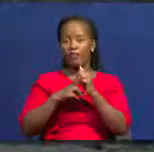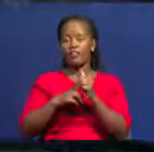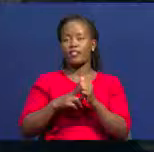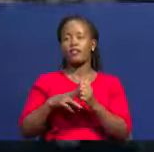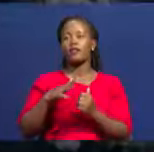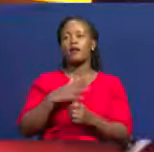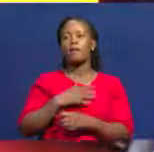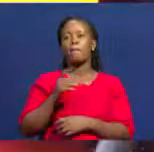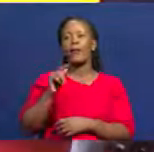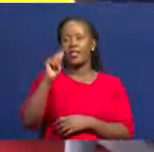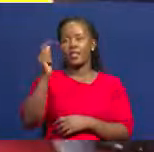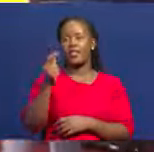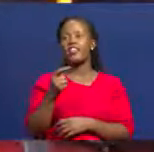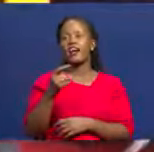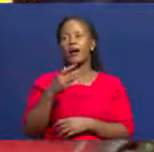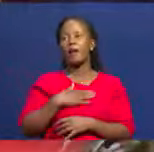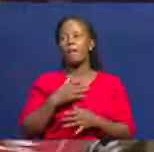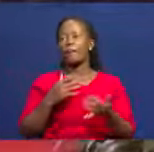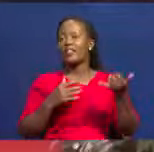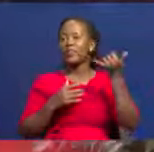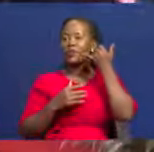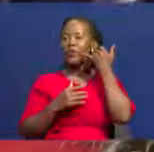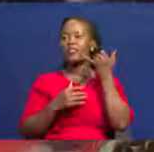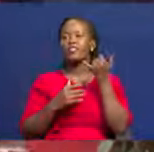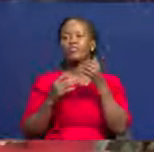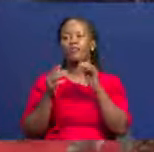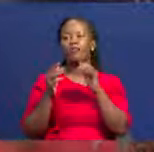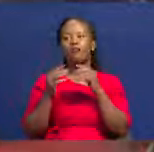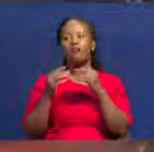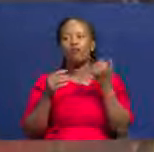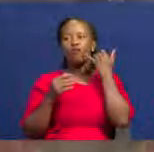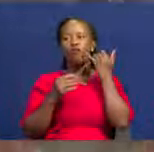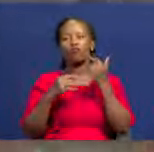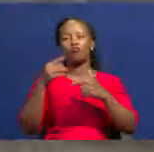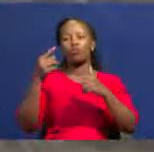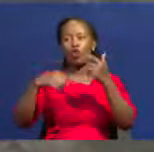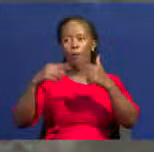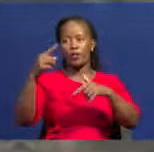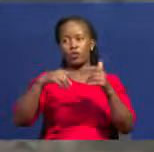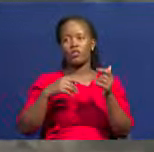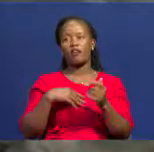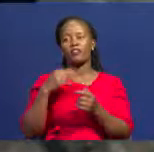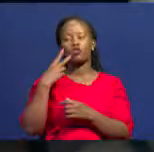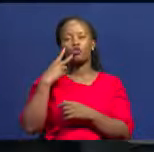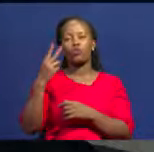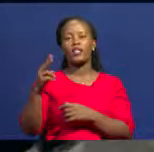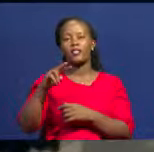film competition, walking away with 200,000 Kenya shillings?